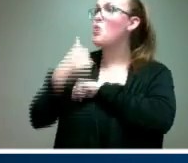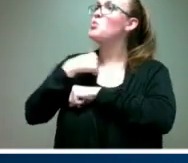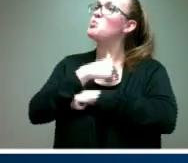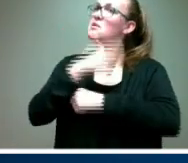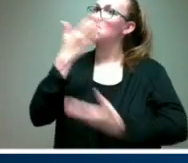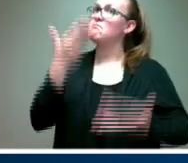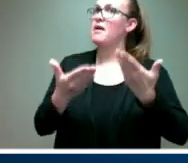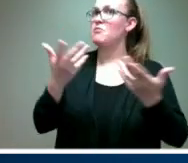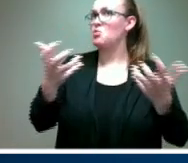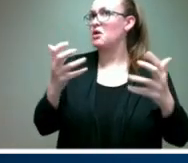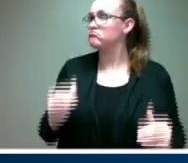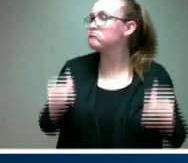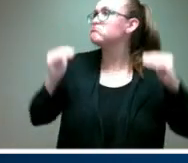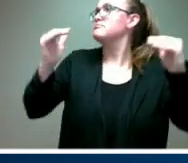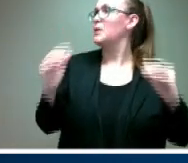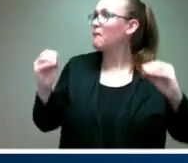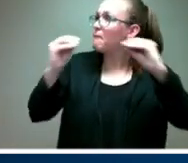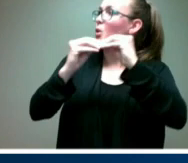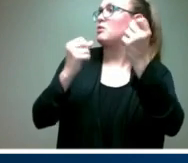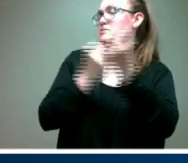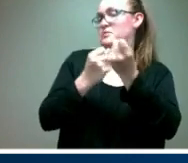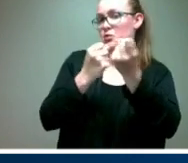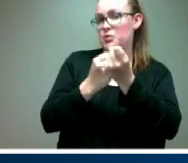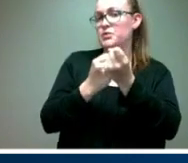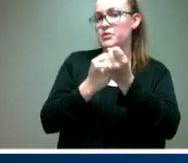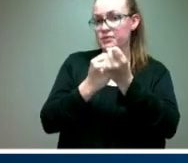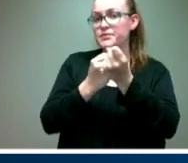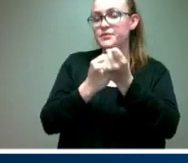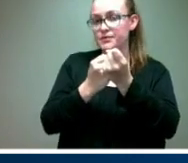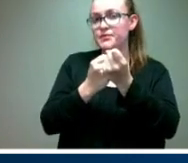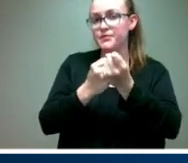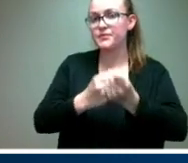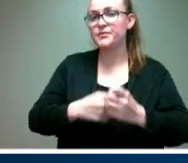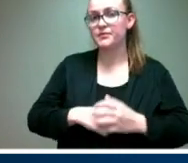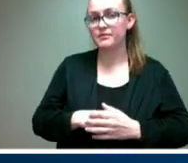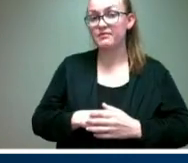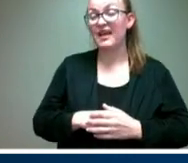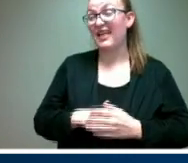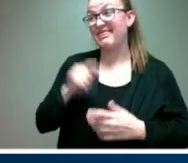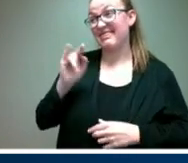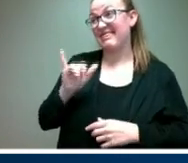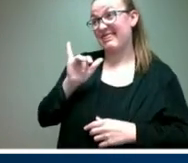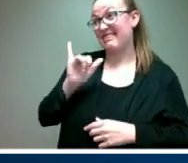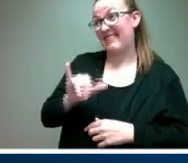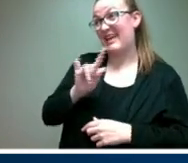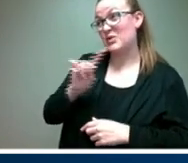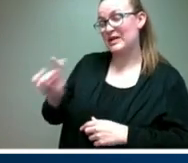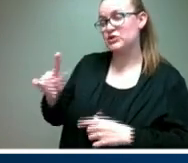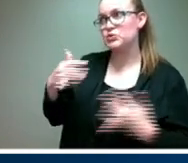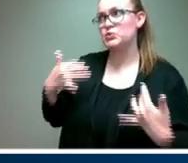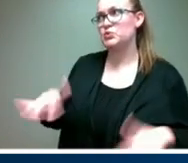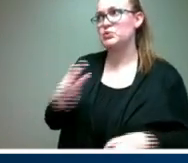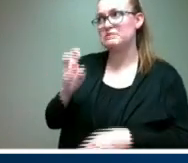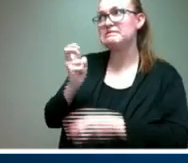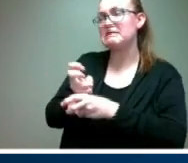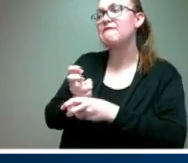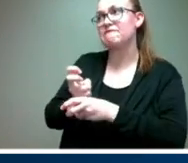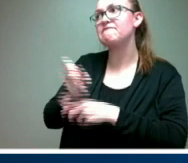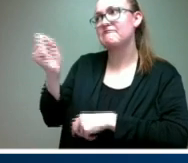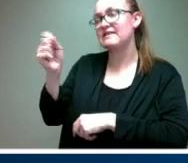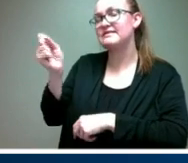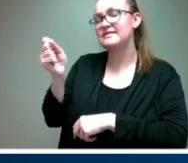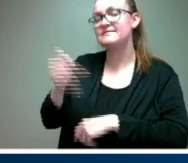you. I think it's really a hard one, and why it's maybe important for us to end on it. Yeah, thank